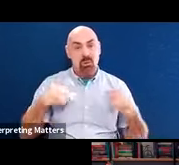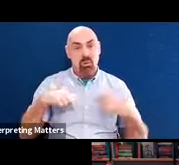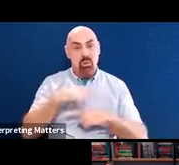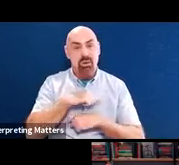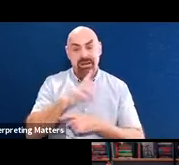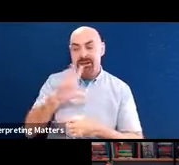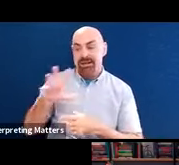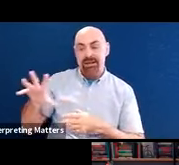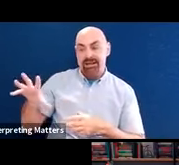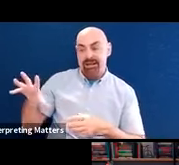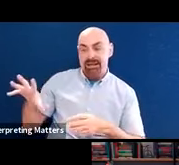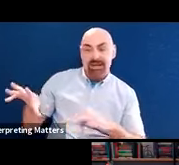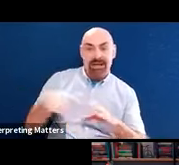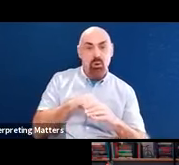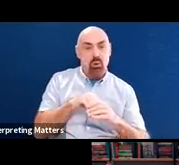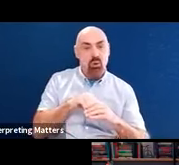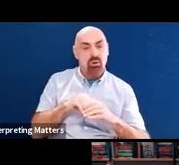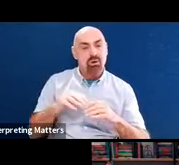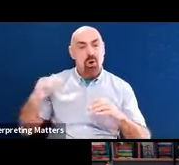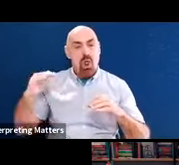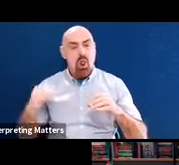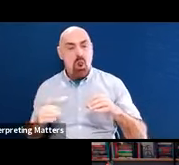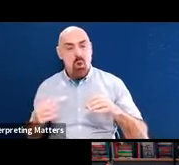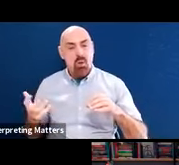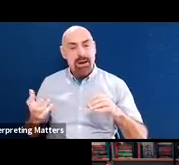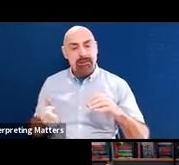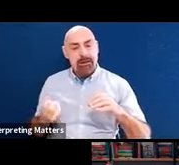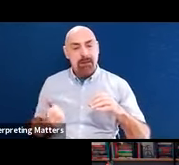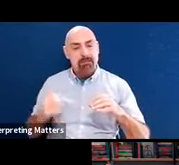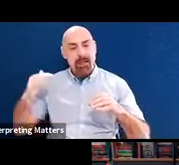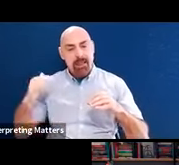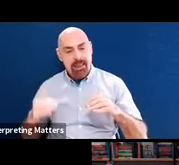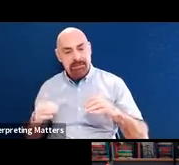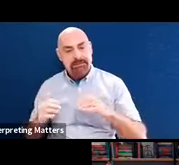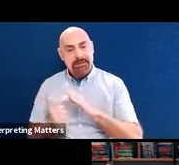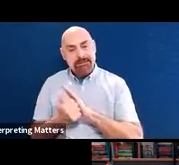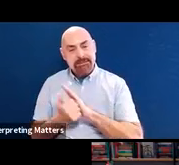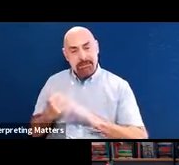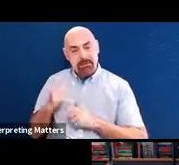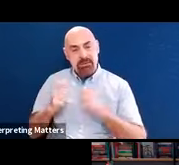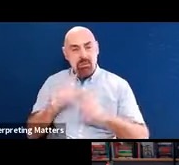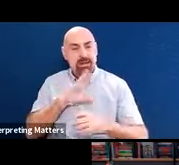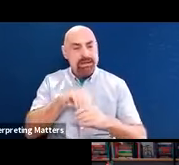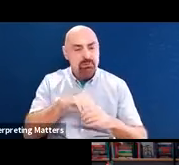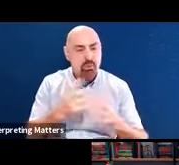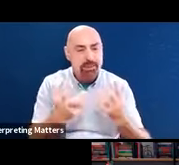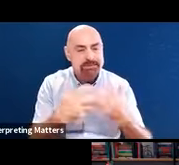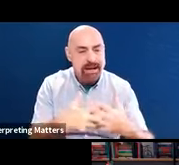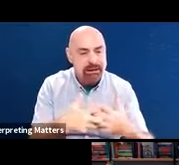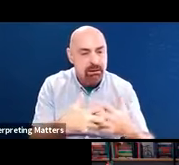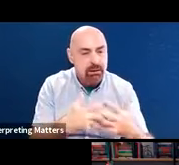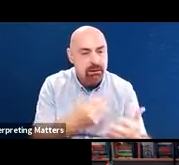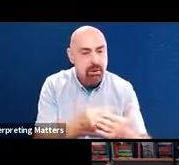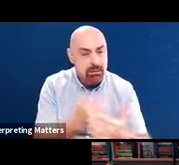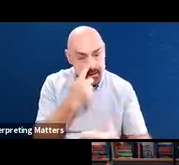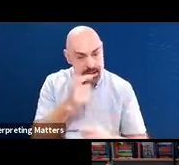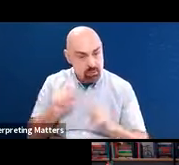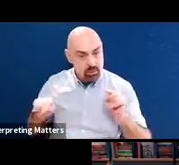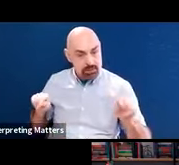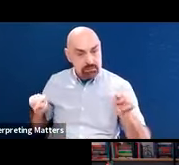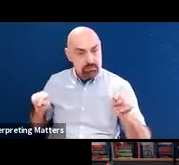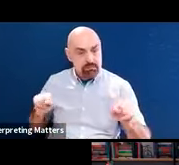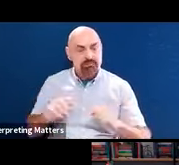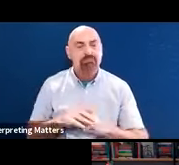lower income people or less skilled individuals in the tech economy sort of as a means of prosperity? But actually, I think I'm